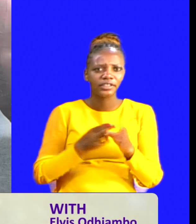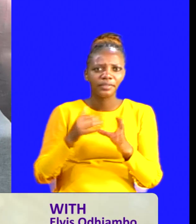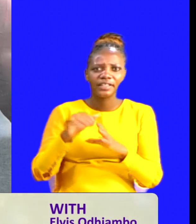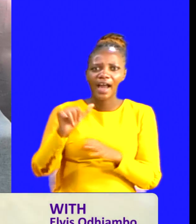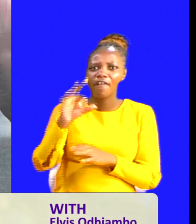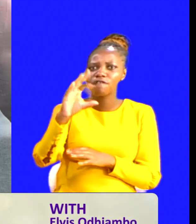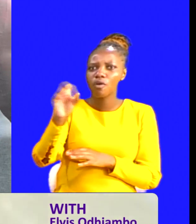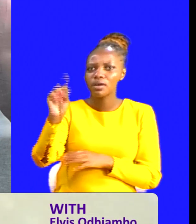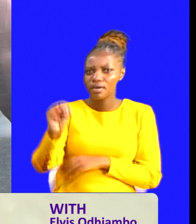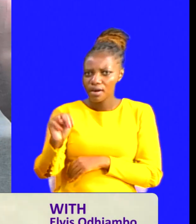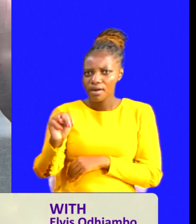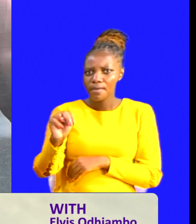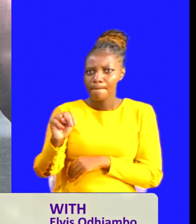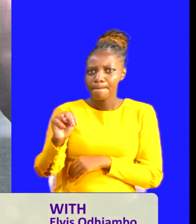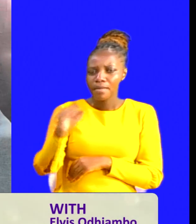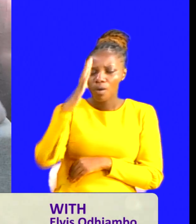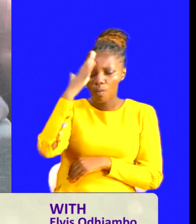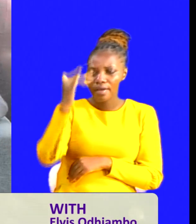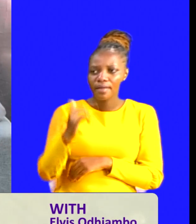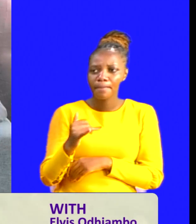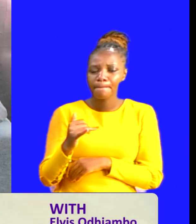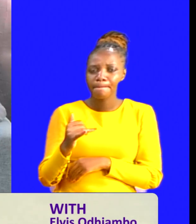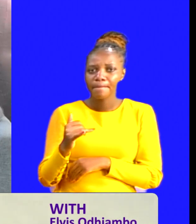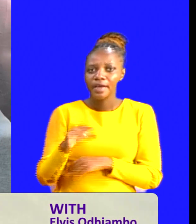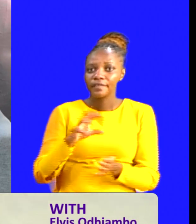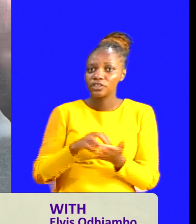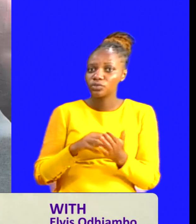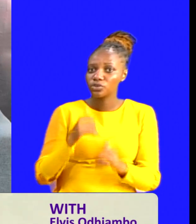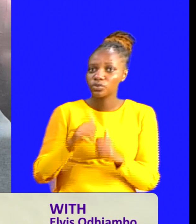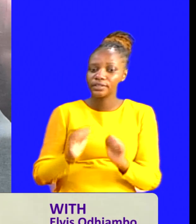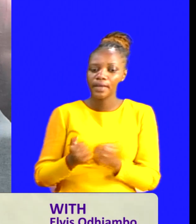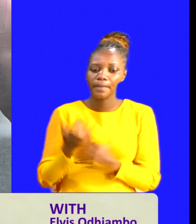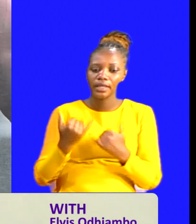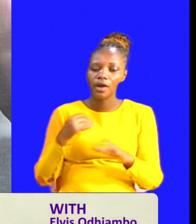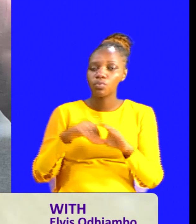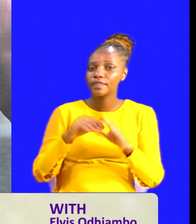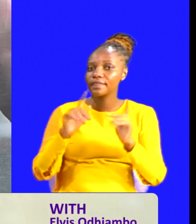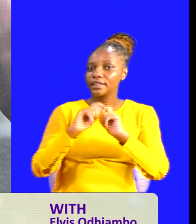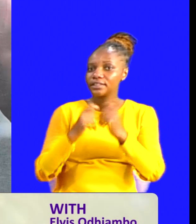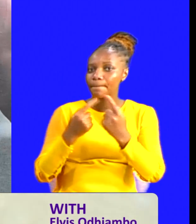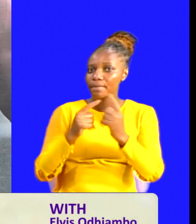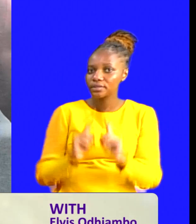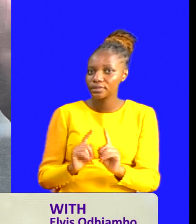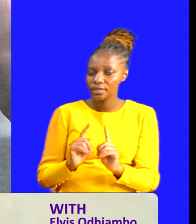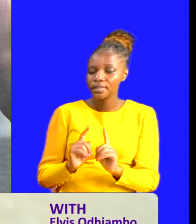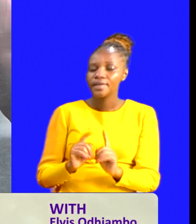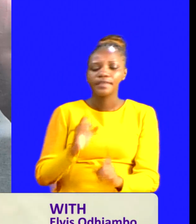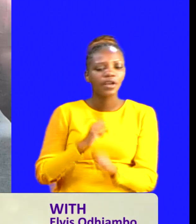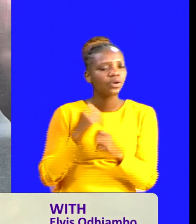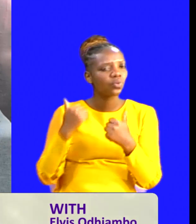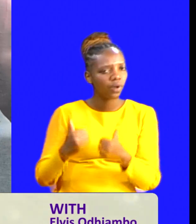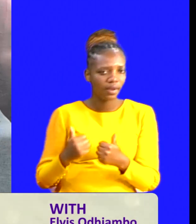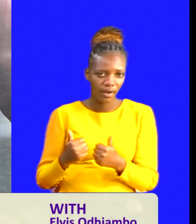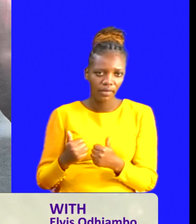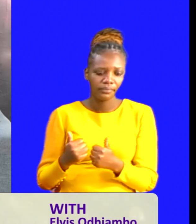is, you know, because of the you know the situation happening right now at the clubs. But then again, you know, they are doing really well as